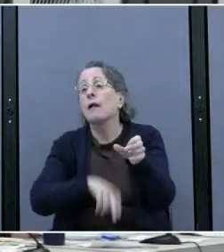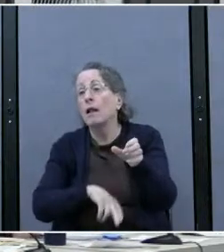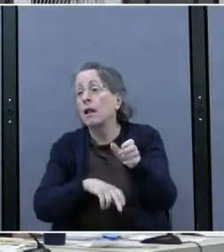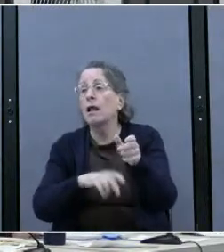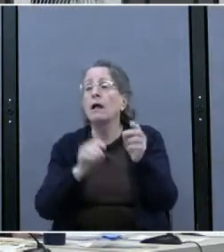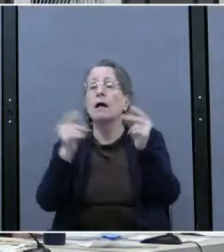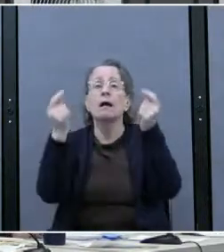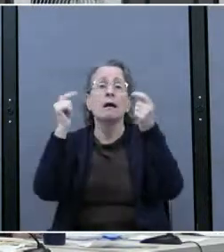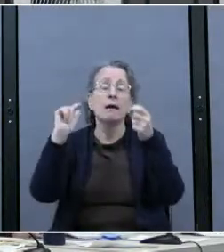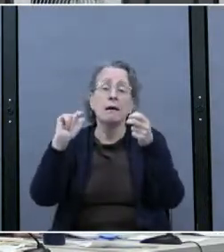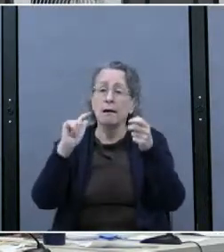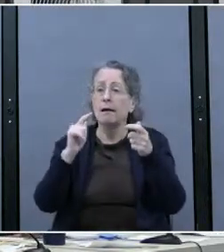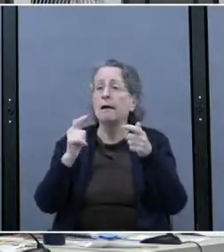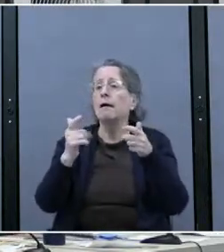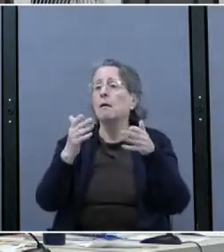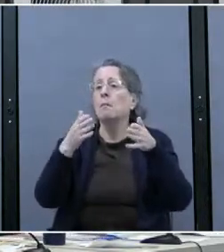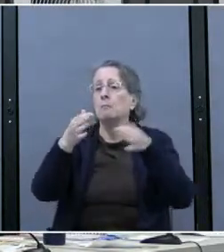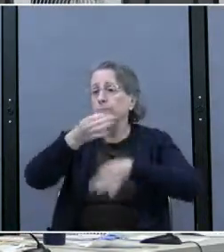figure out